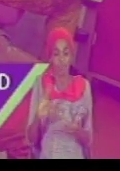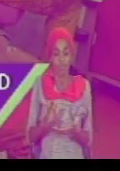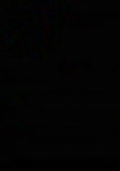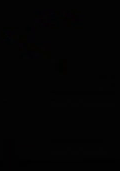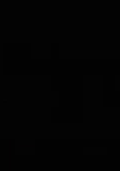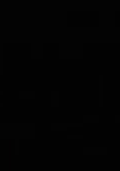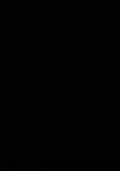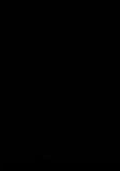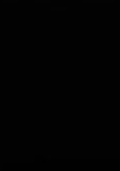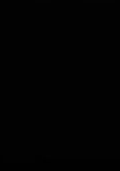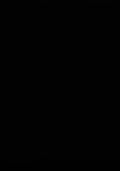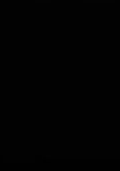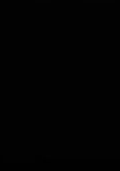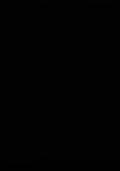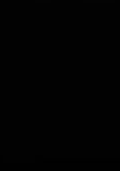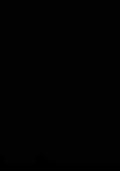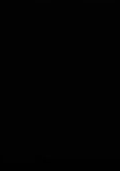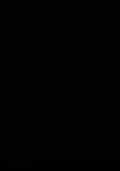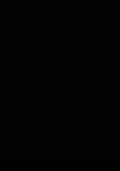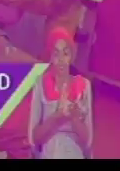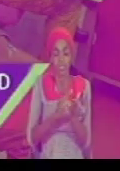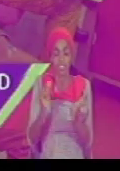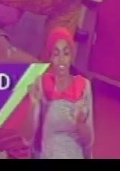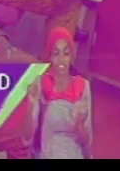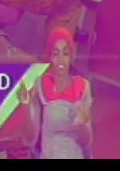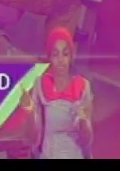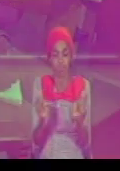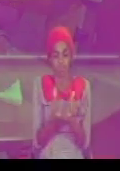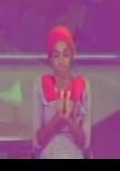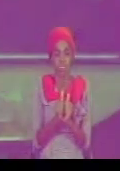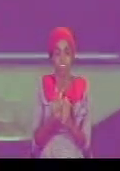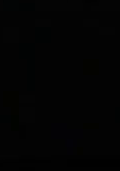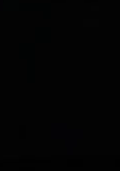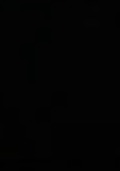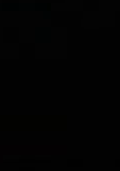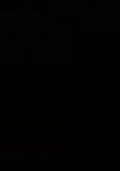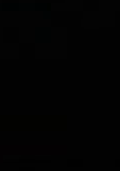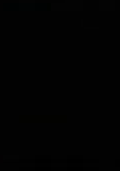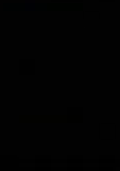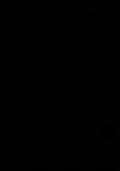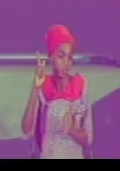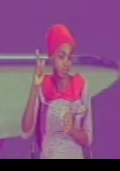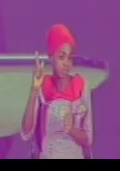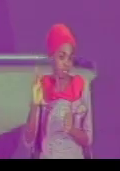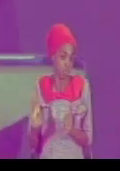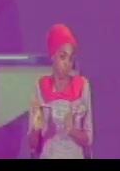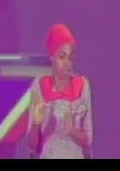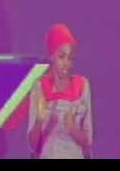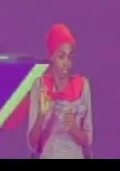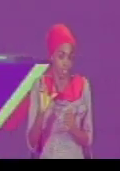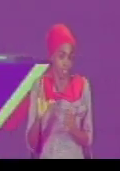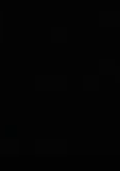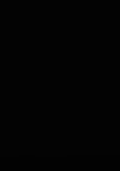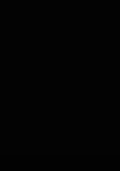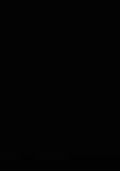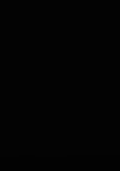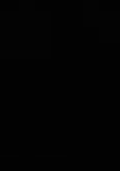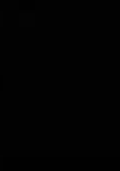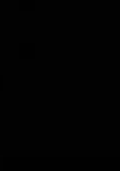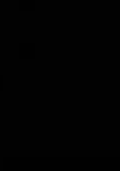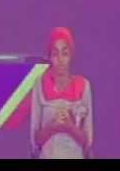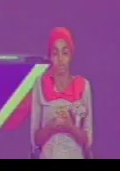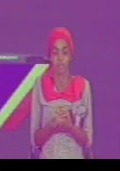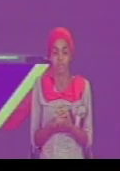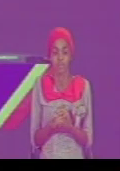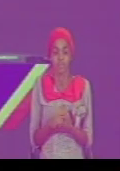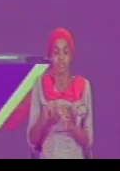of blemish praises godliness. Let's look at Isaiah chapter 25. We're